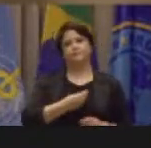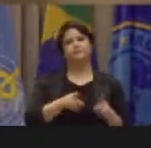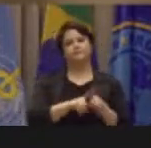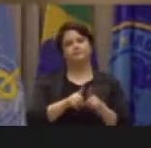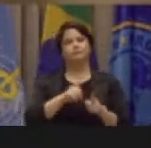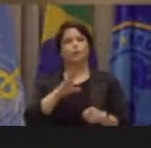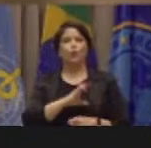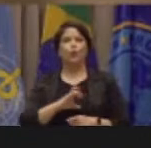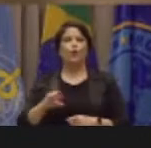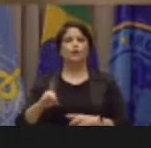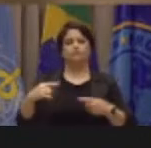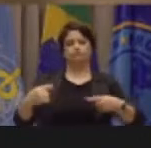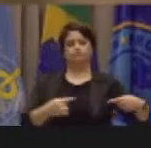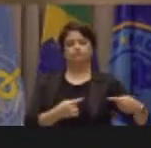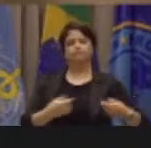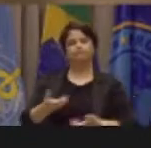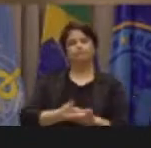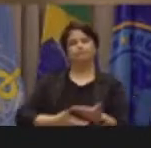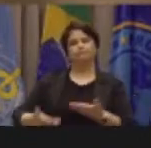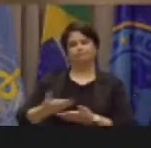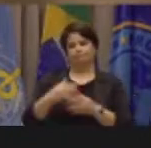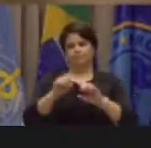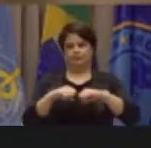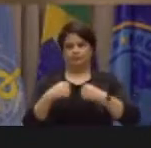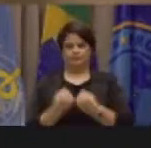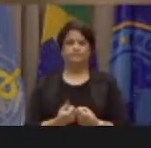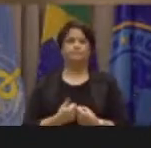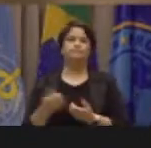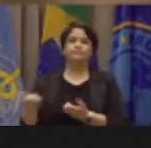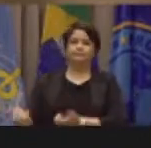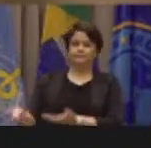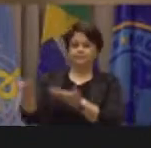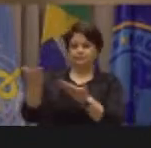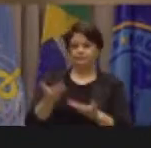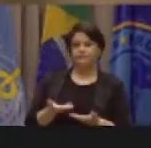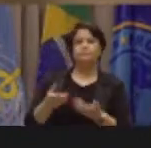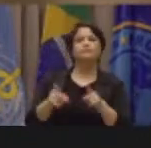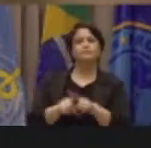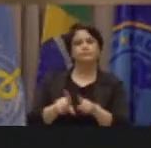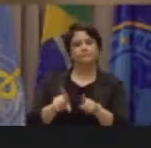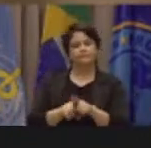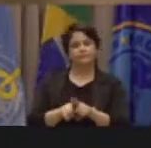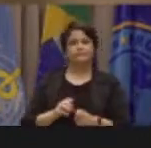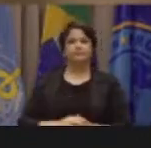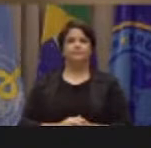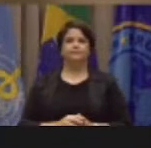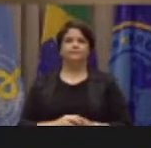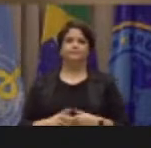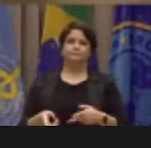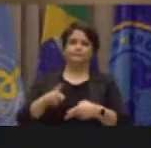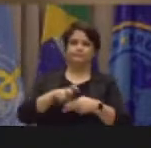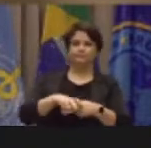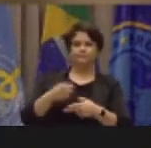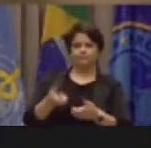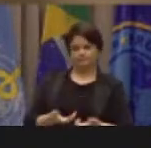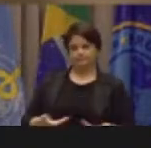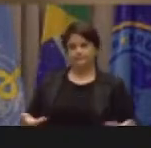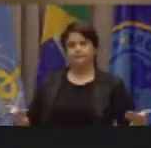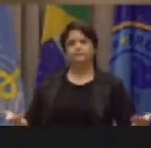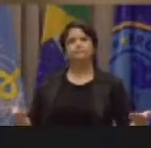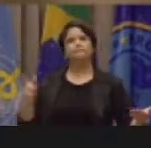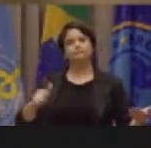He will be then the coordinator of this last table in our seminar. I would like to invite as well to take a seat at our